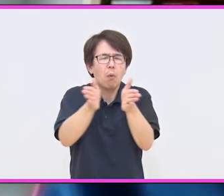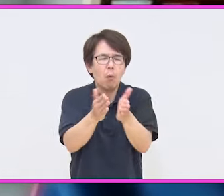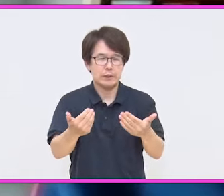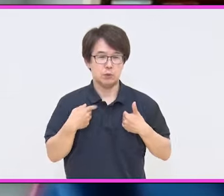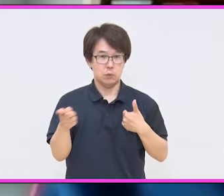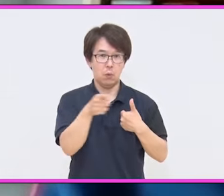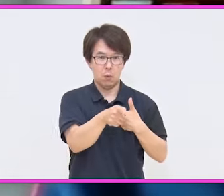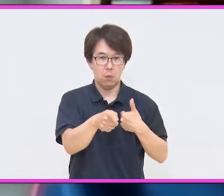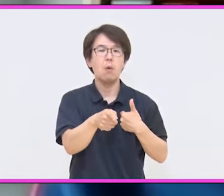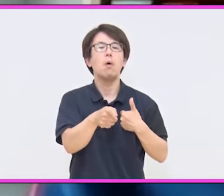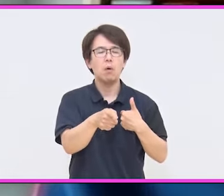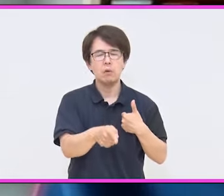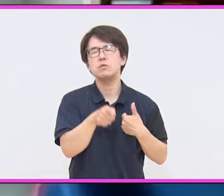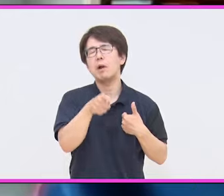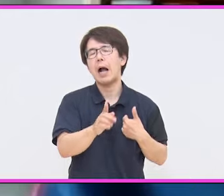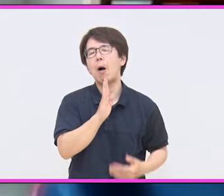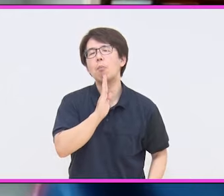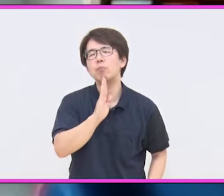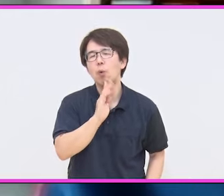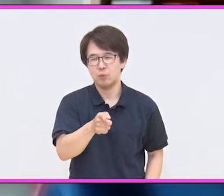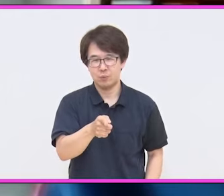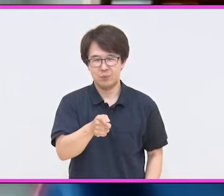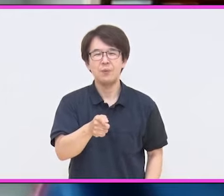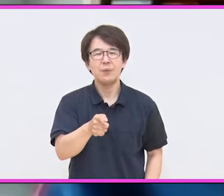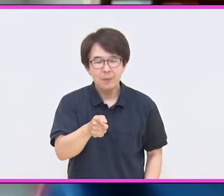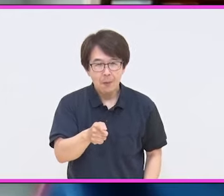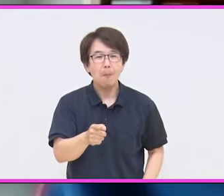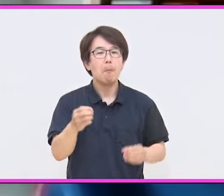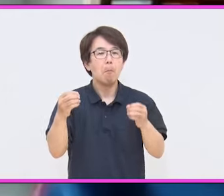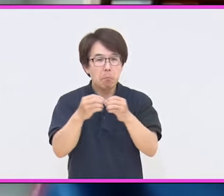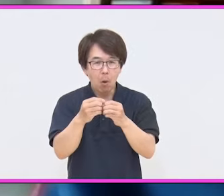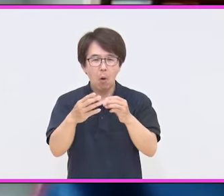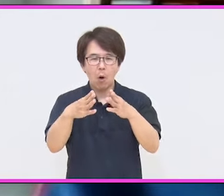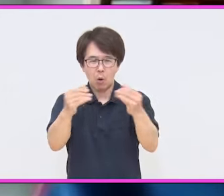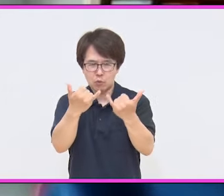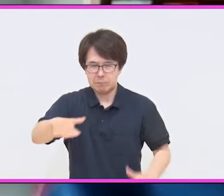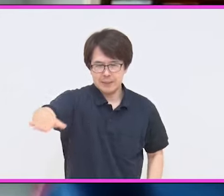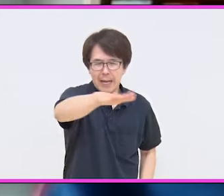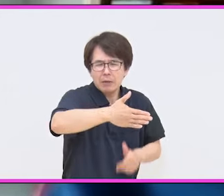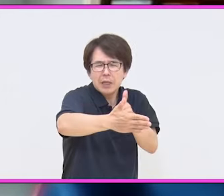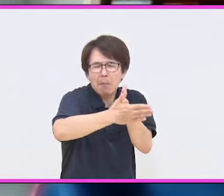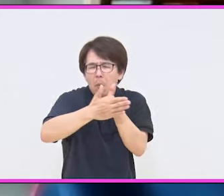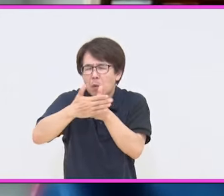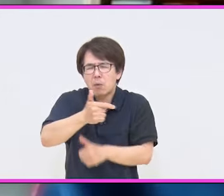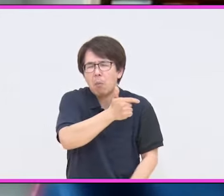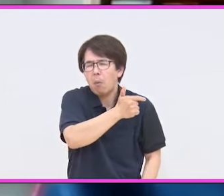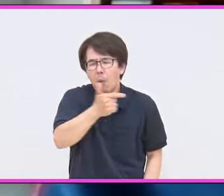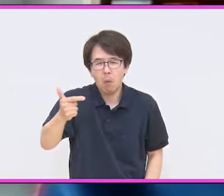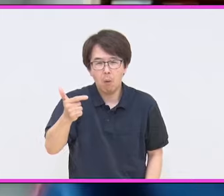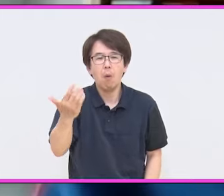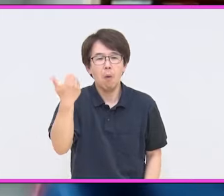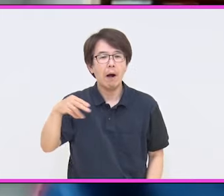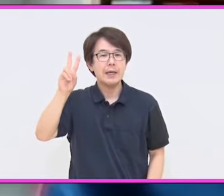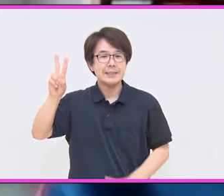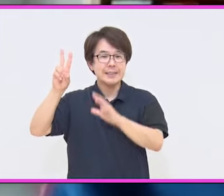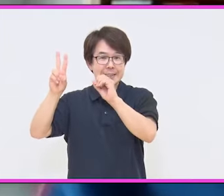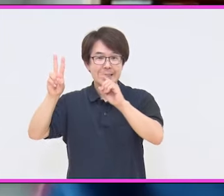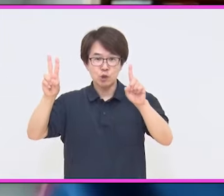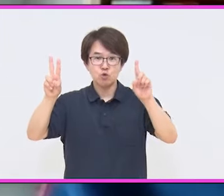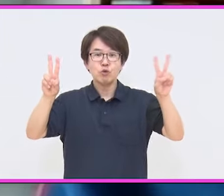true equality. But also the support from the public. I have never felt